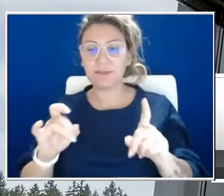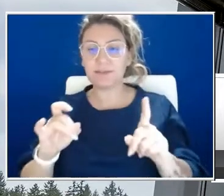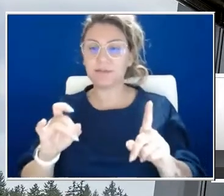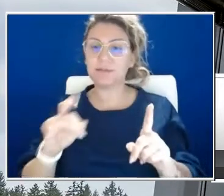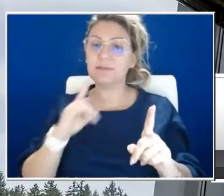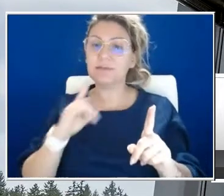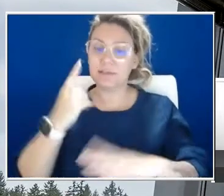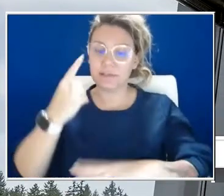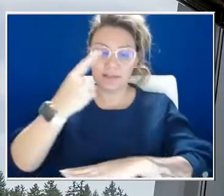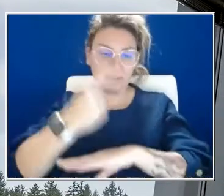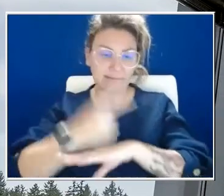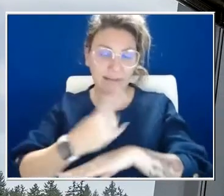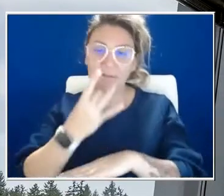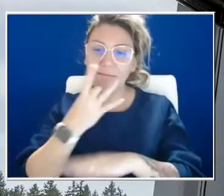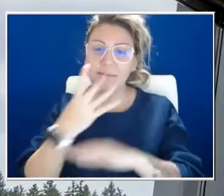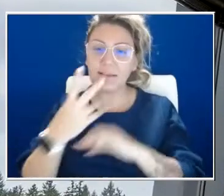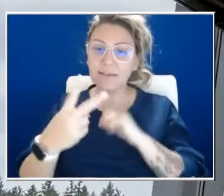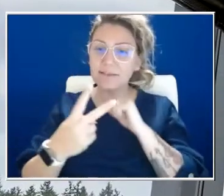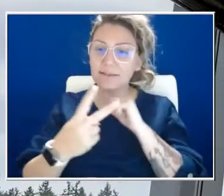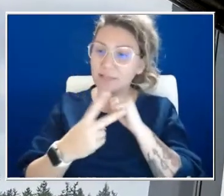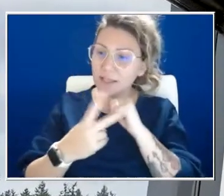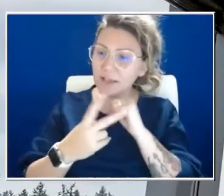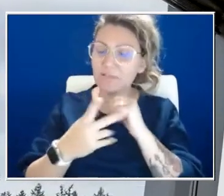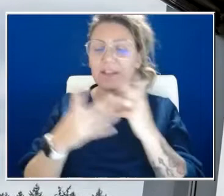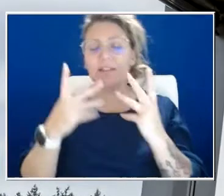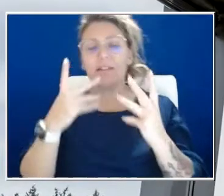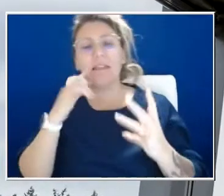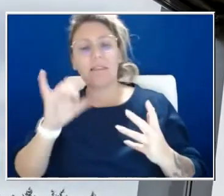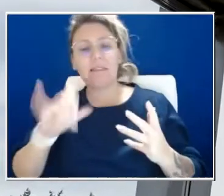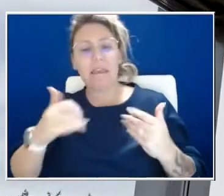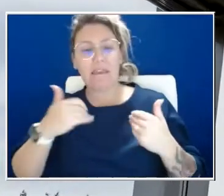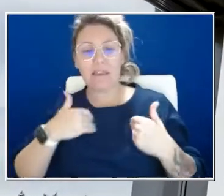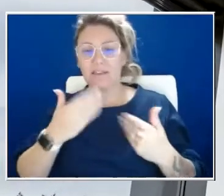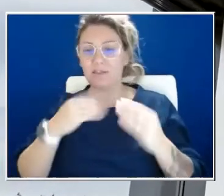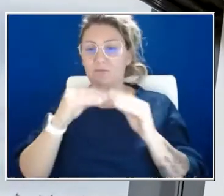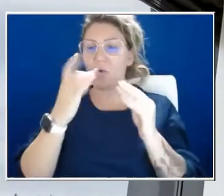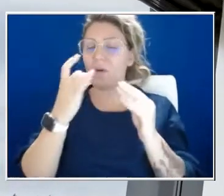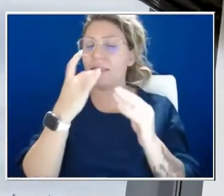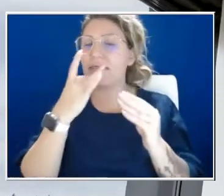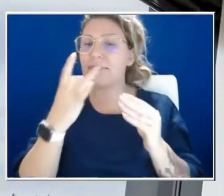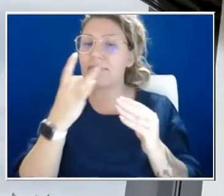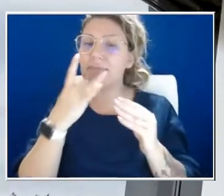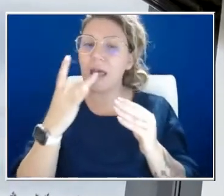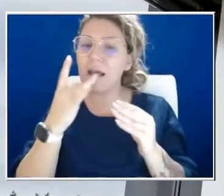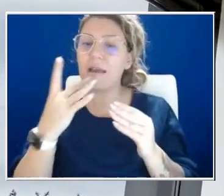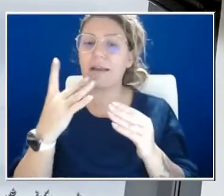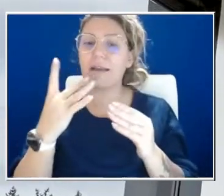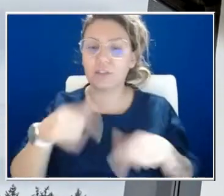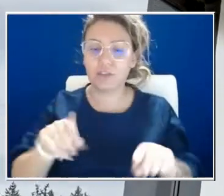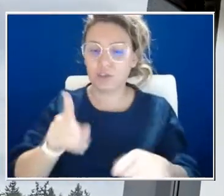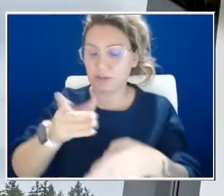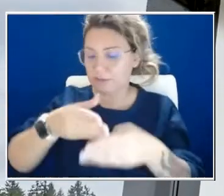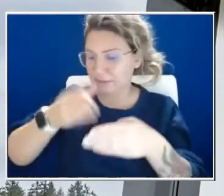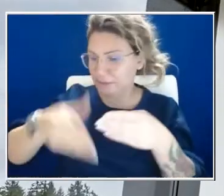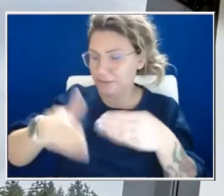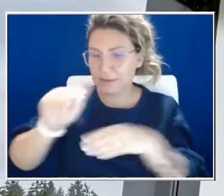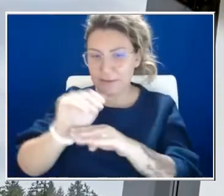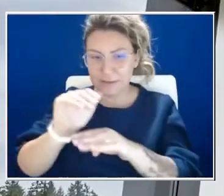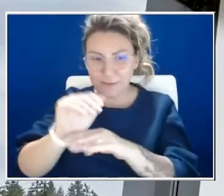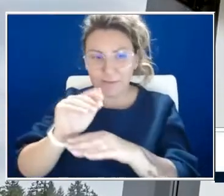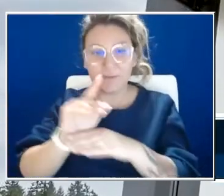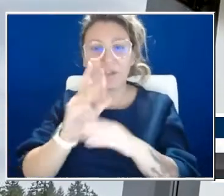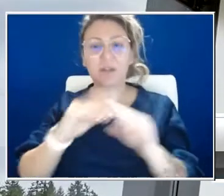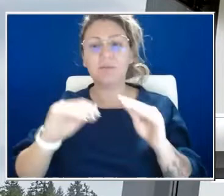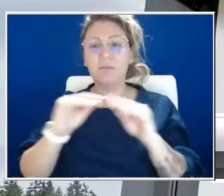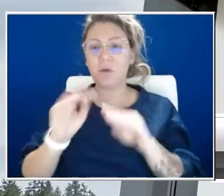the evening hours. And that can be good for people enjoying more evening time outside, good for businesses. People consume more